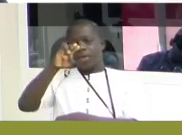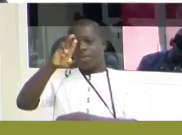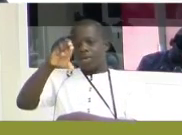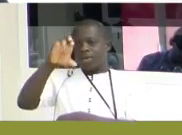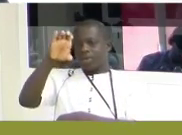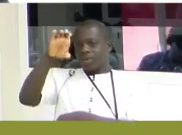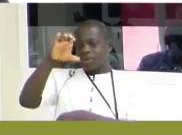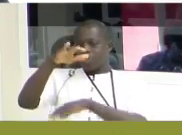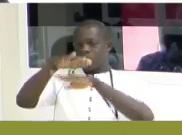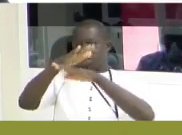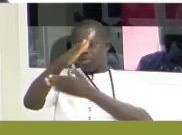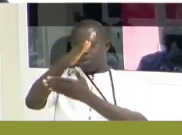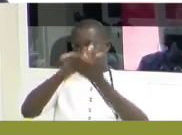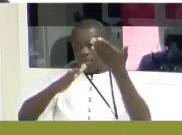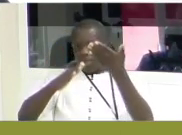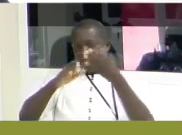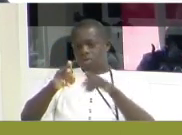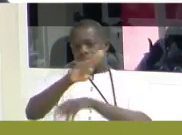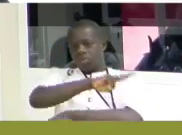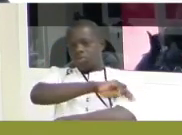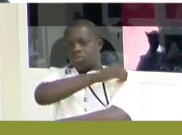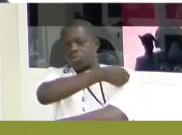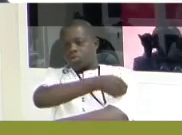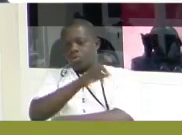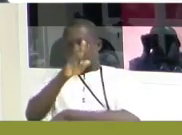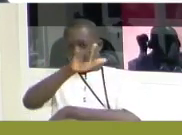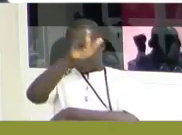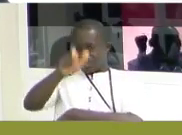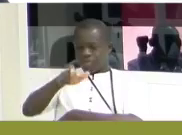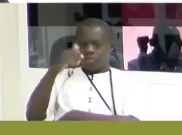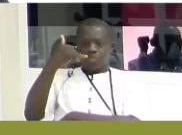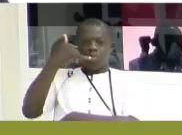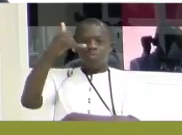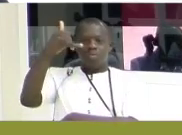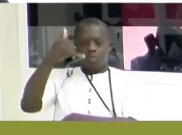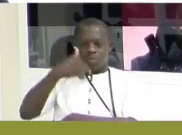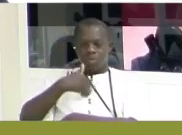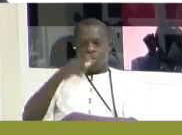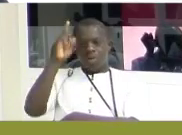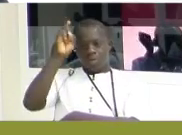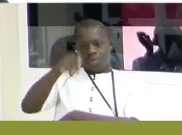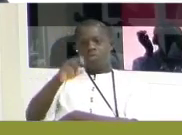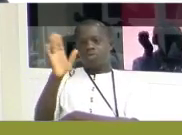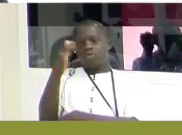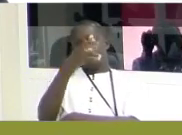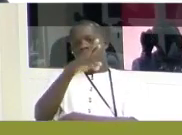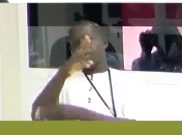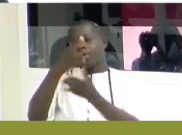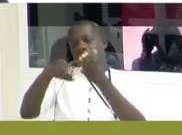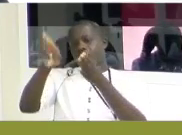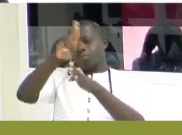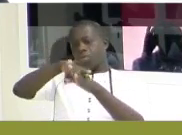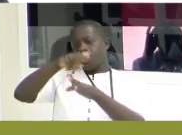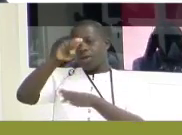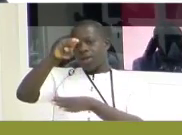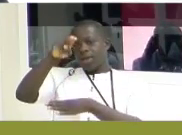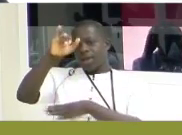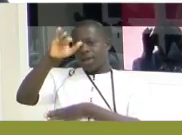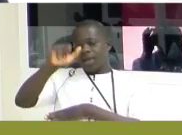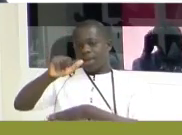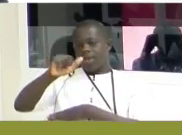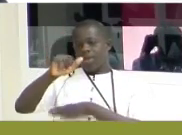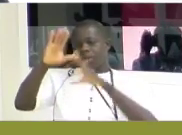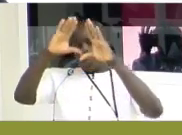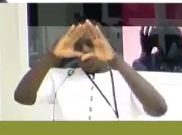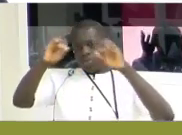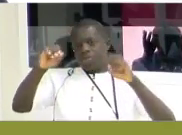hospital, someone called to say that I should report to the NIA office that early morning